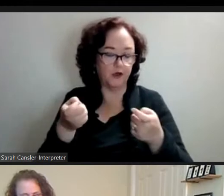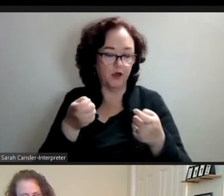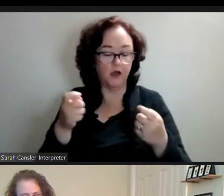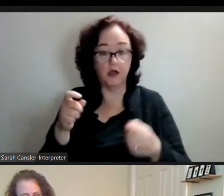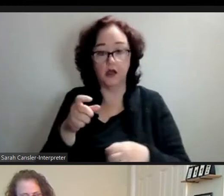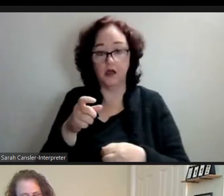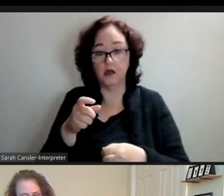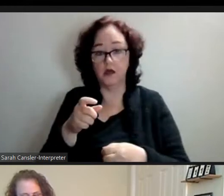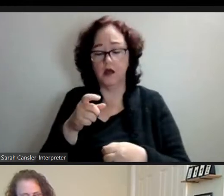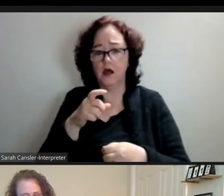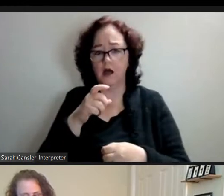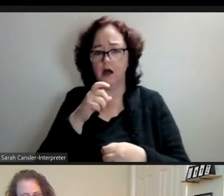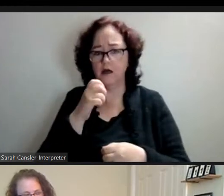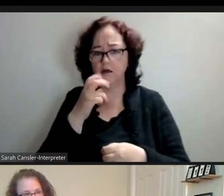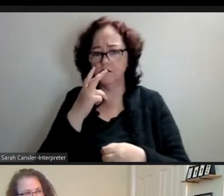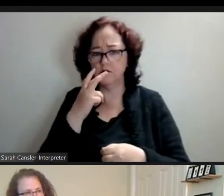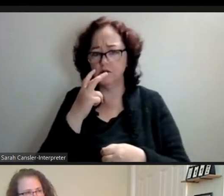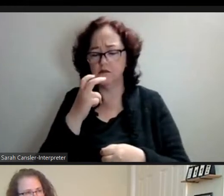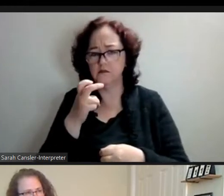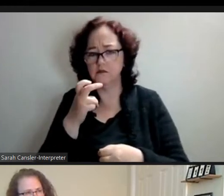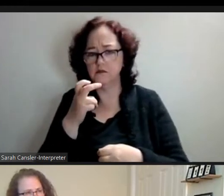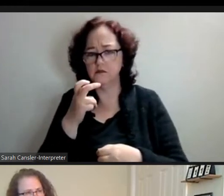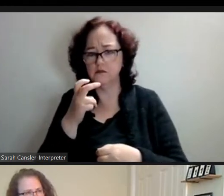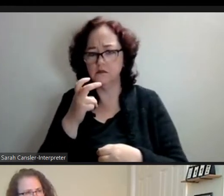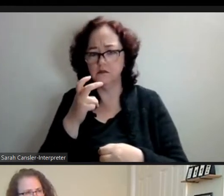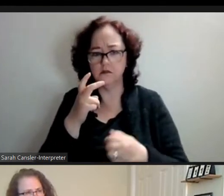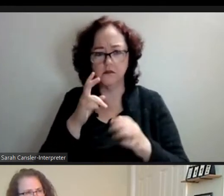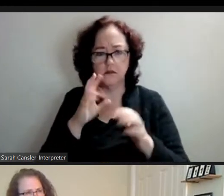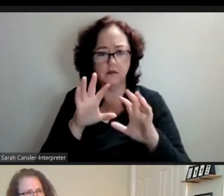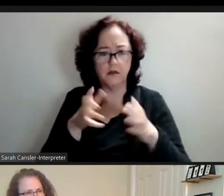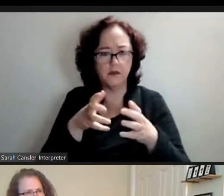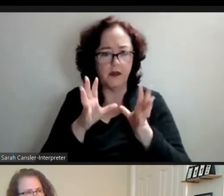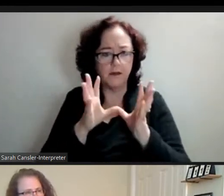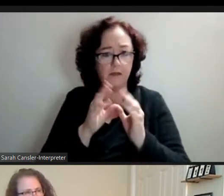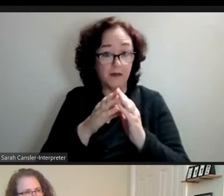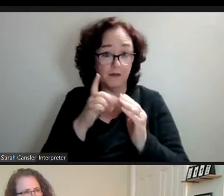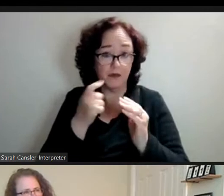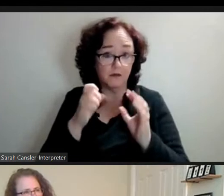don't believe, since they don't have chairs, that they met, but I will